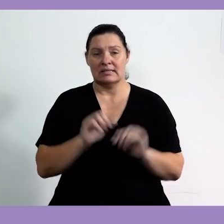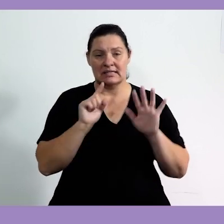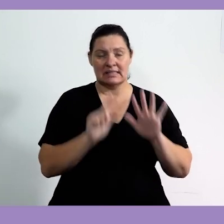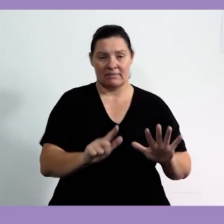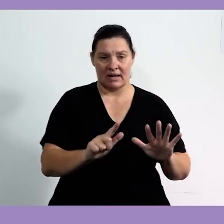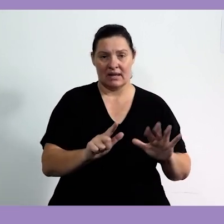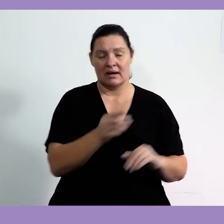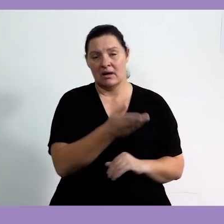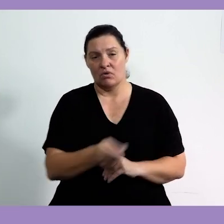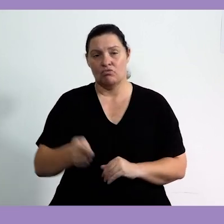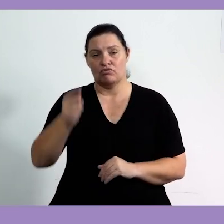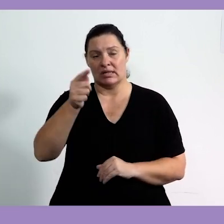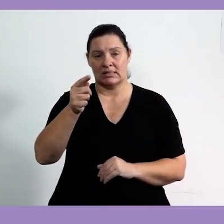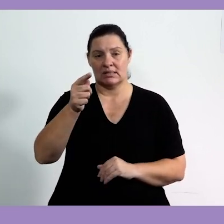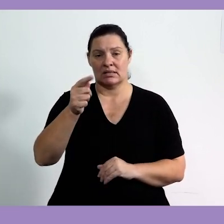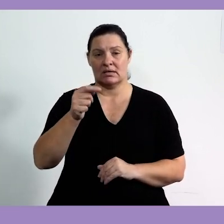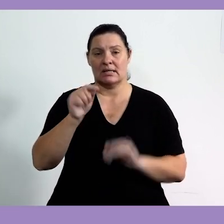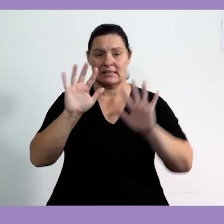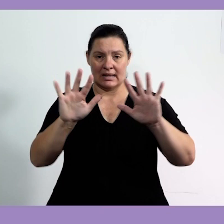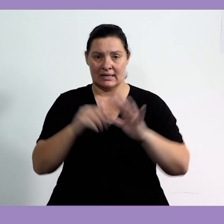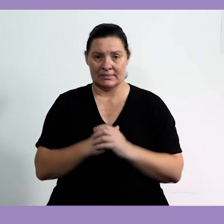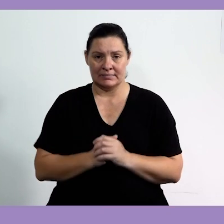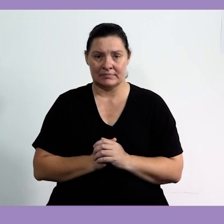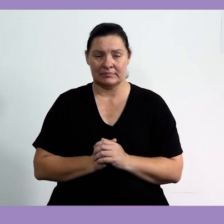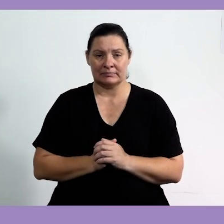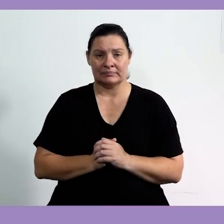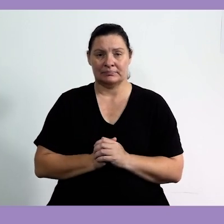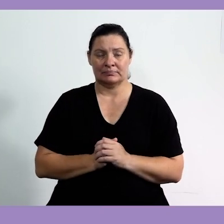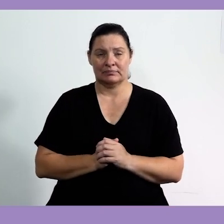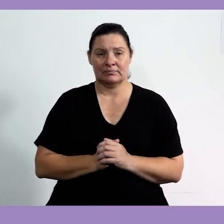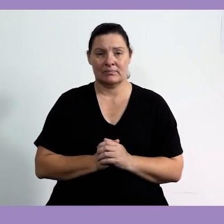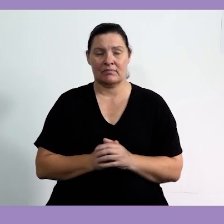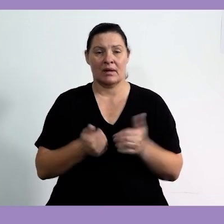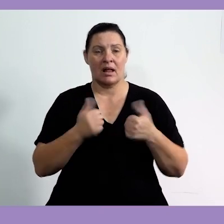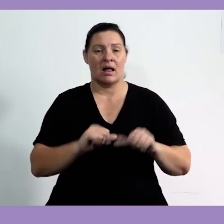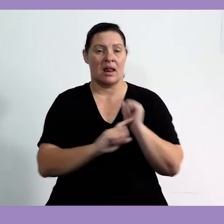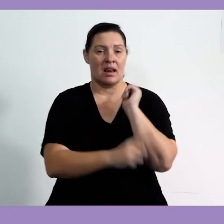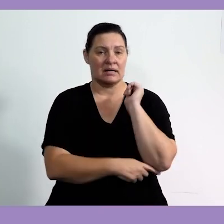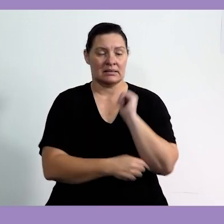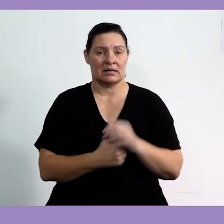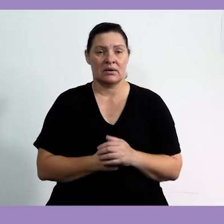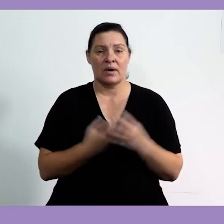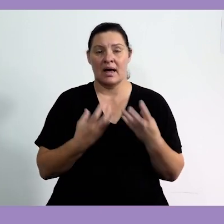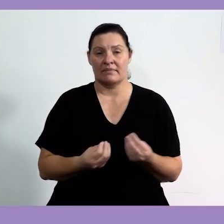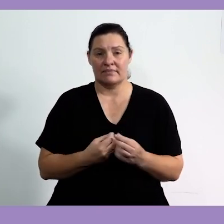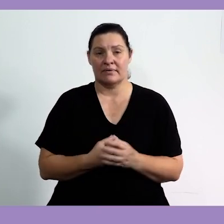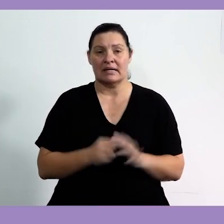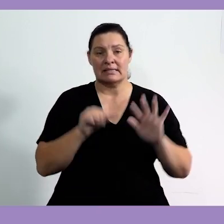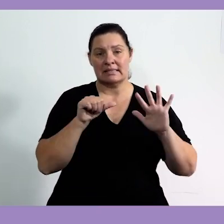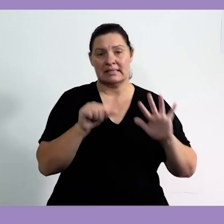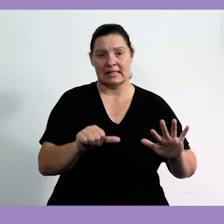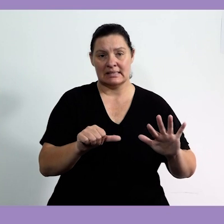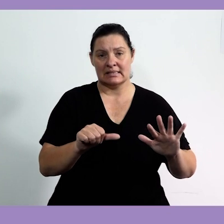going to be 7 raised to the exponent 10. And then looking at our last example, we have